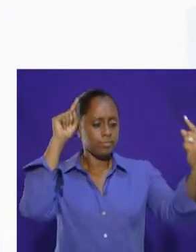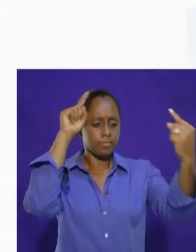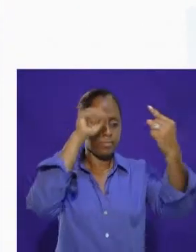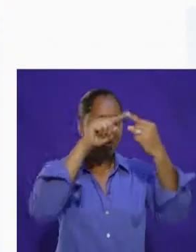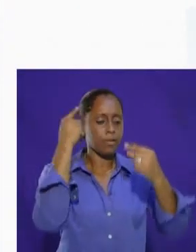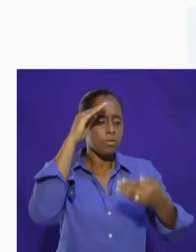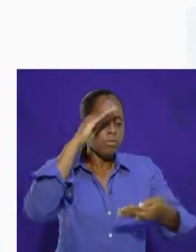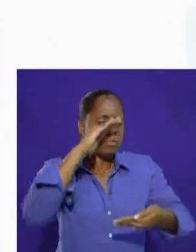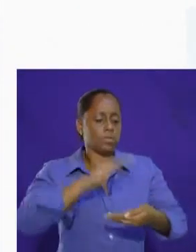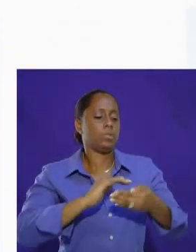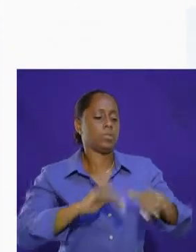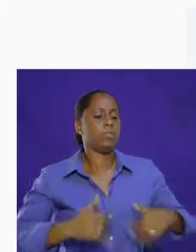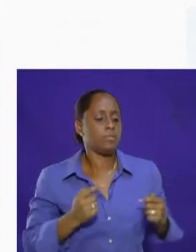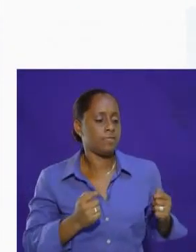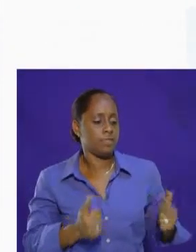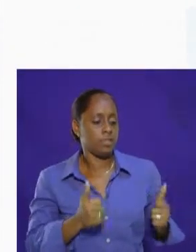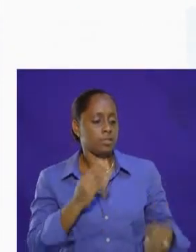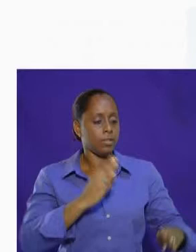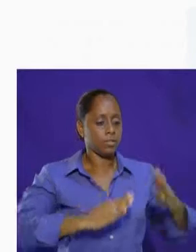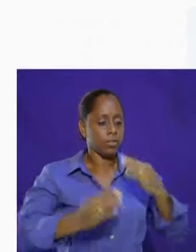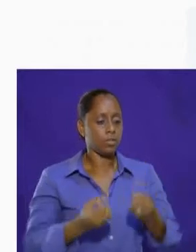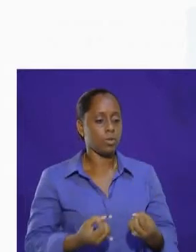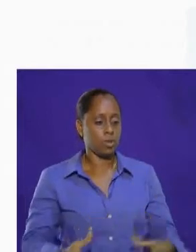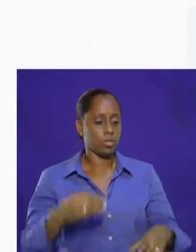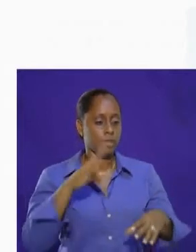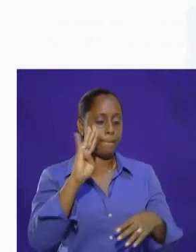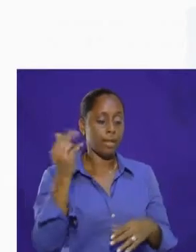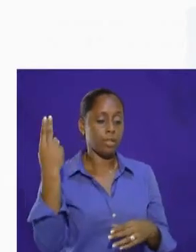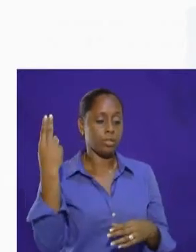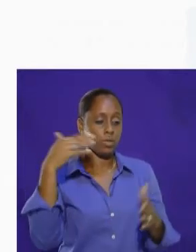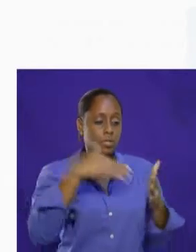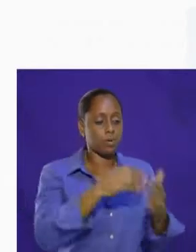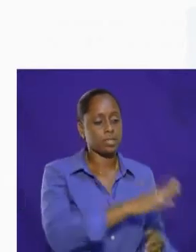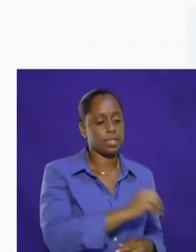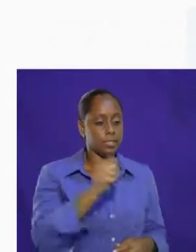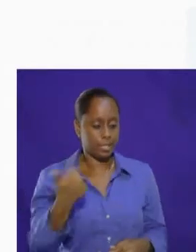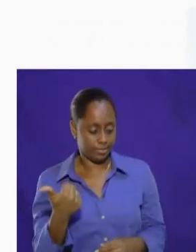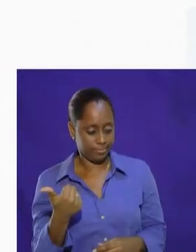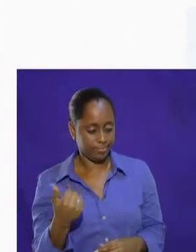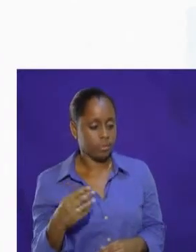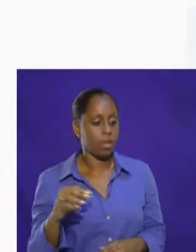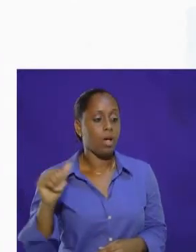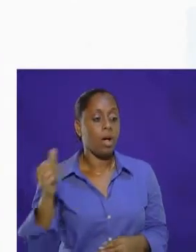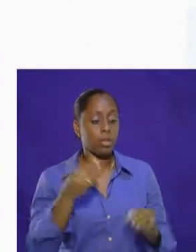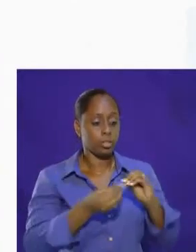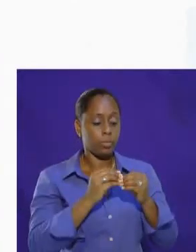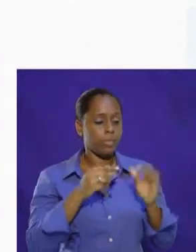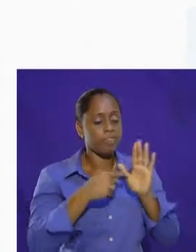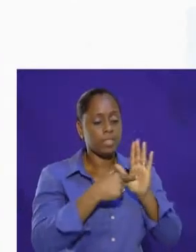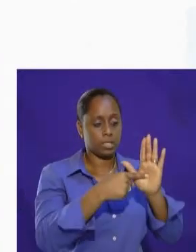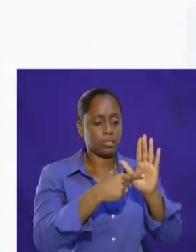of biological diversity were created to assess progress towards meeting that target.